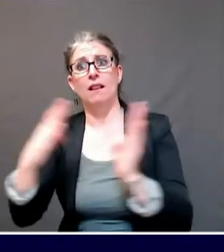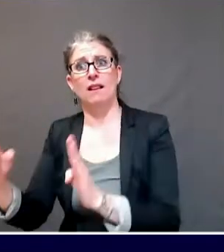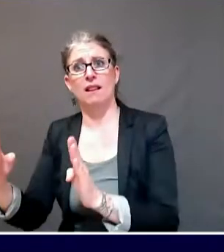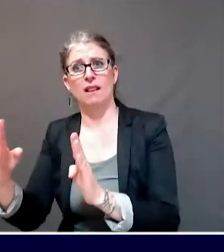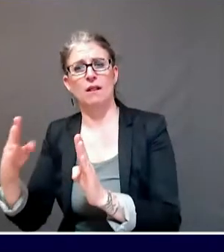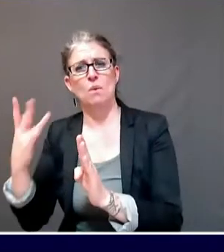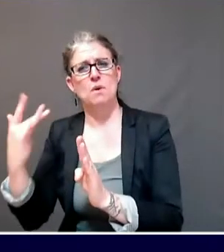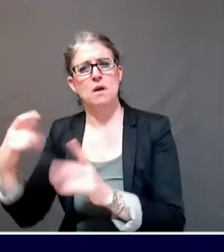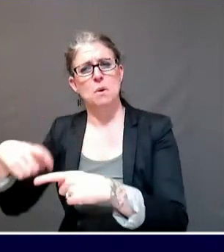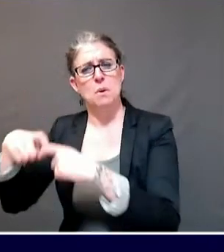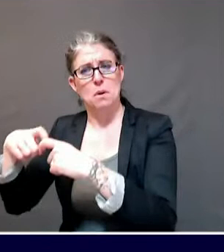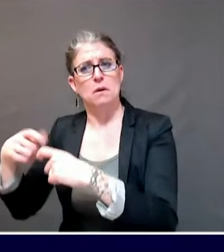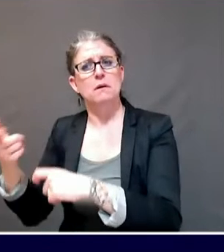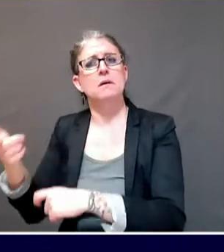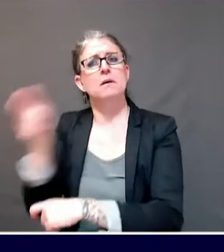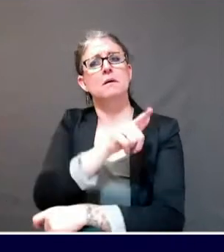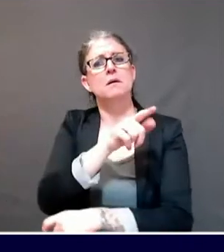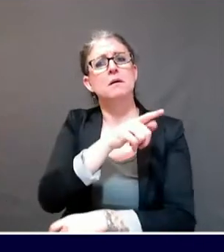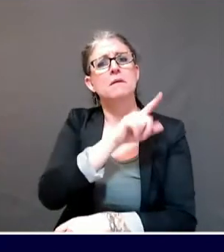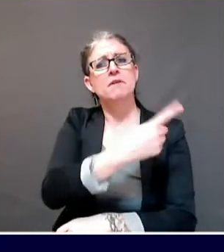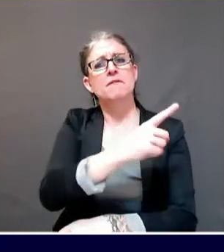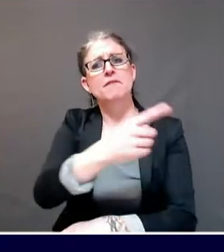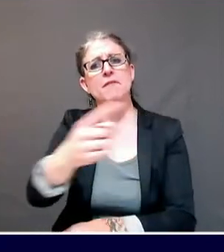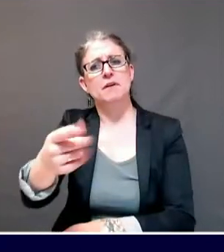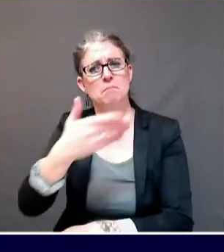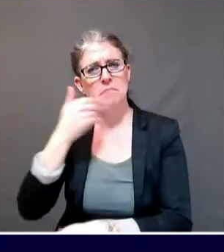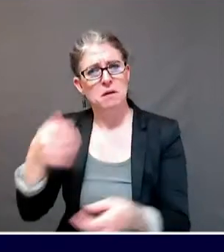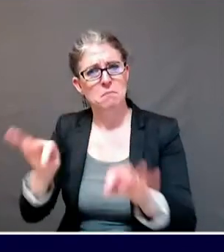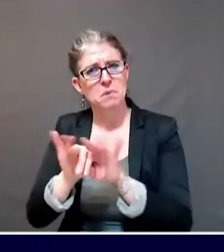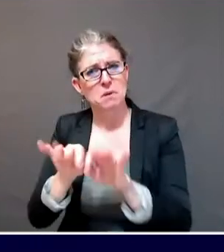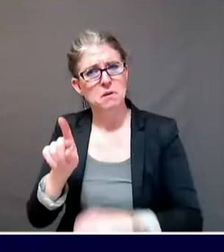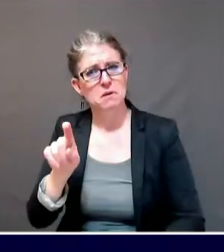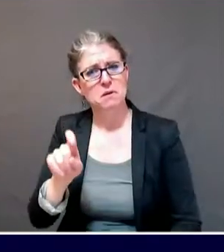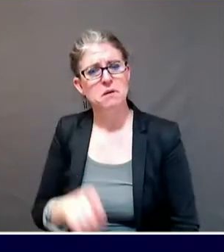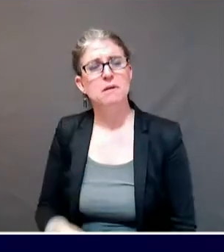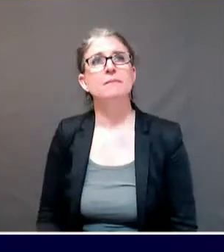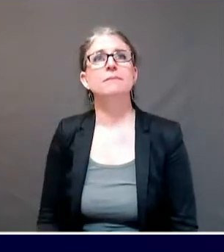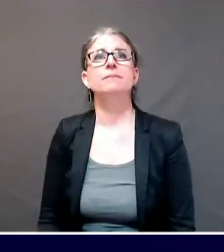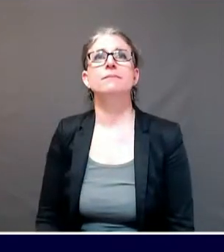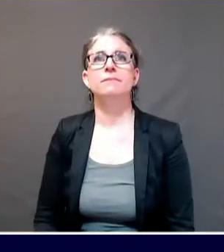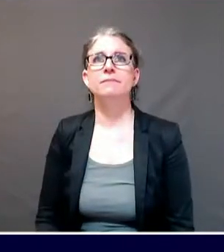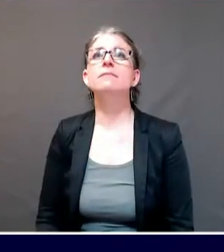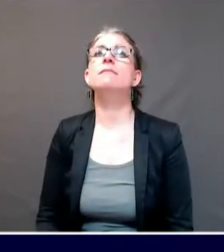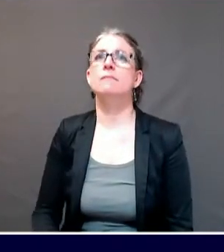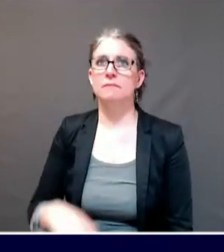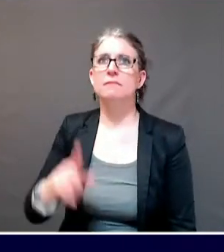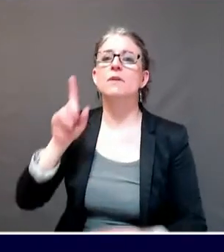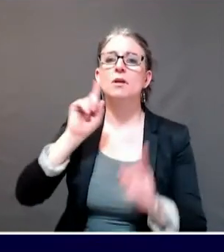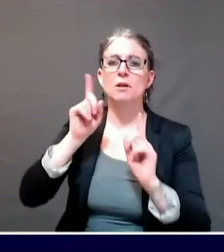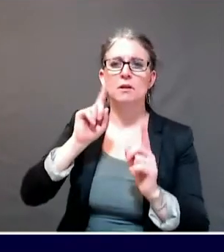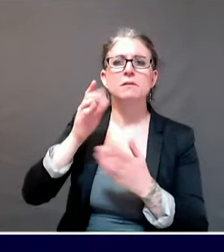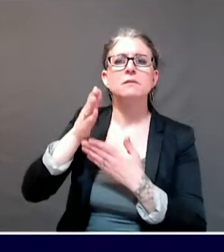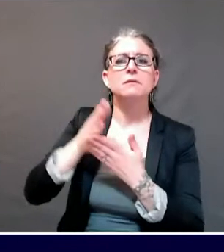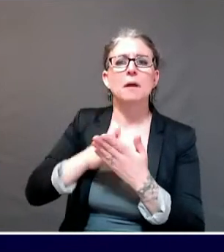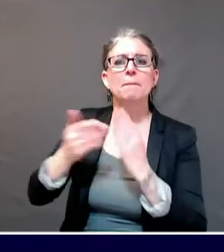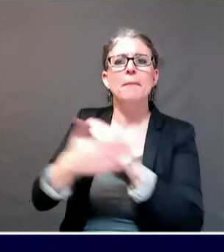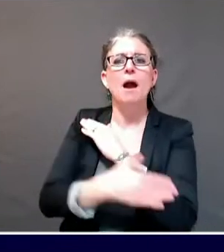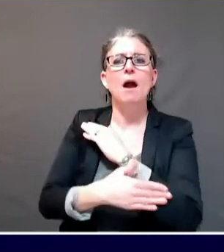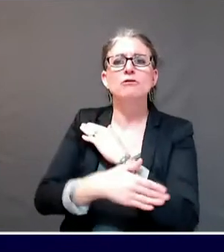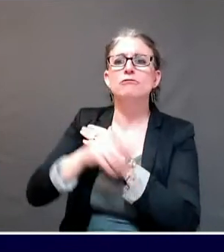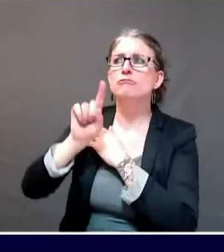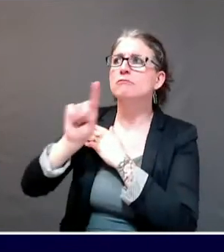to go in that route to some degree. Bob, I will echo what officials from the